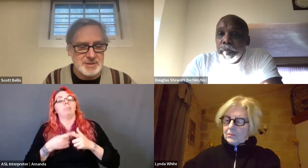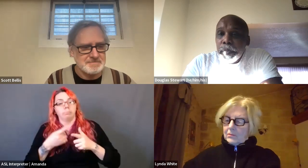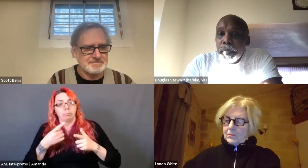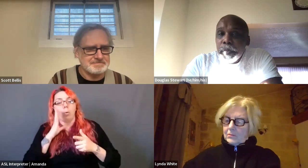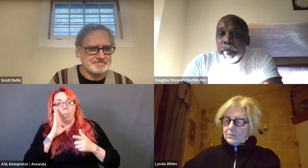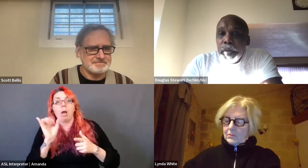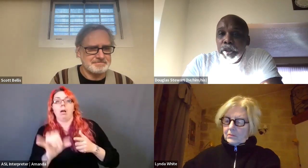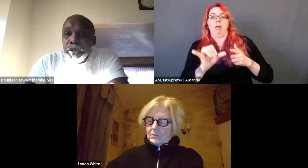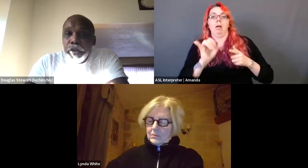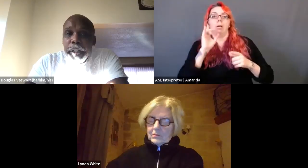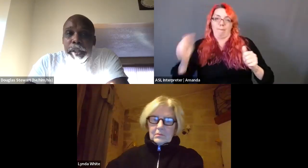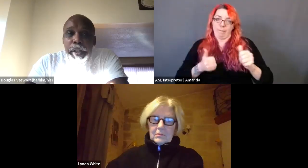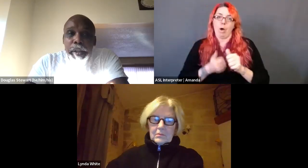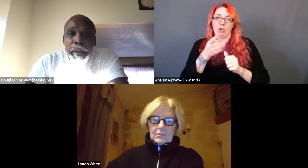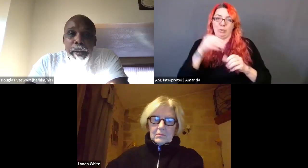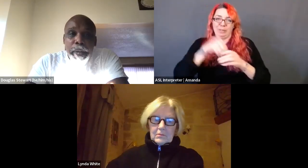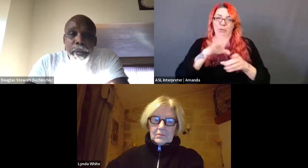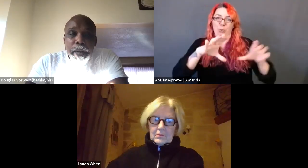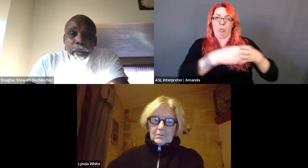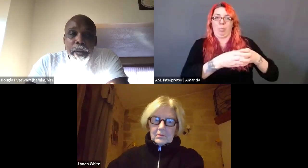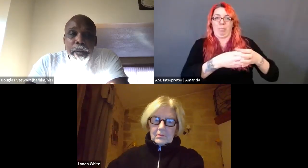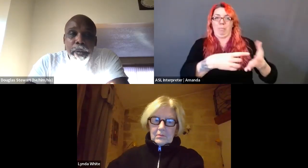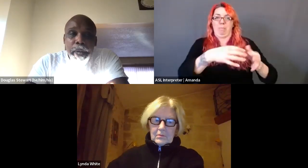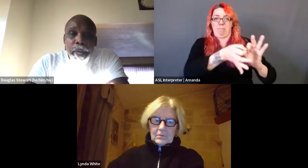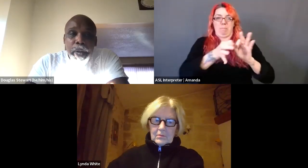very much. Great.